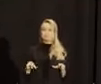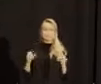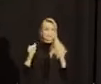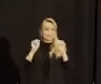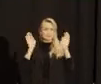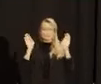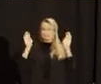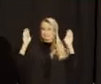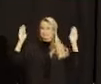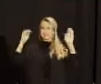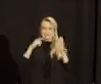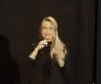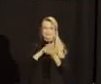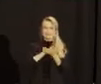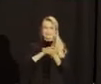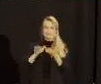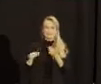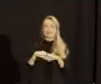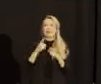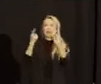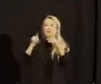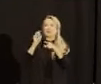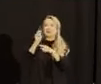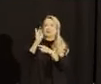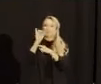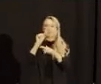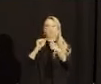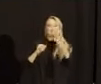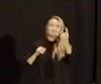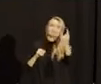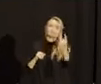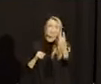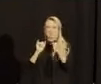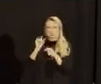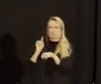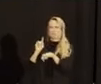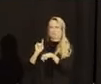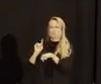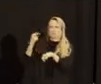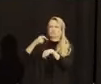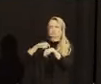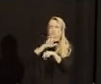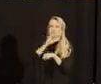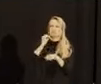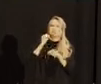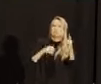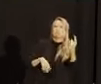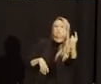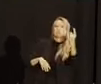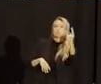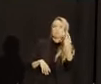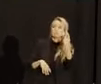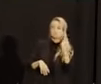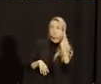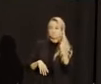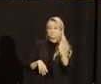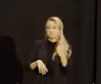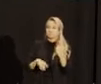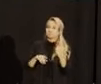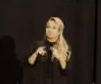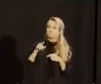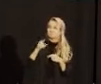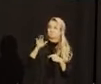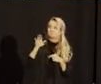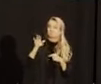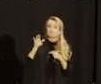But what was so cool about when she came in, she walked right up, the first year she came, walked right up and said, my boss wants a picture of you all, so